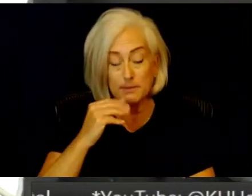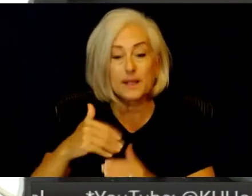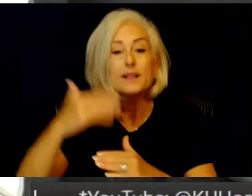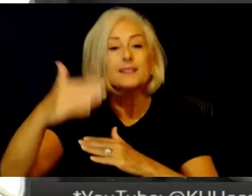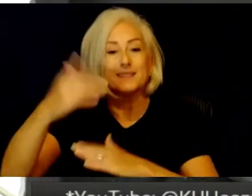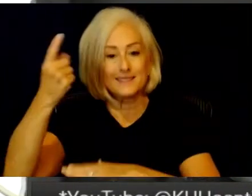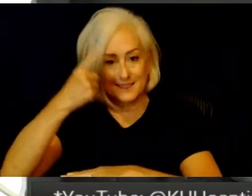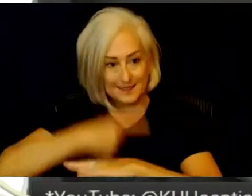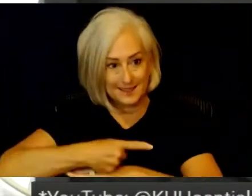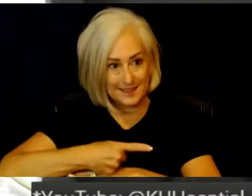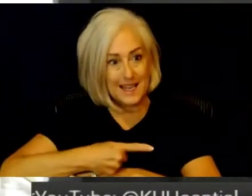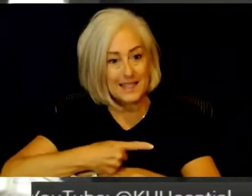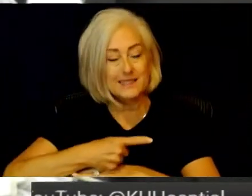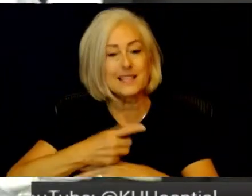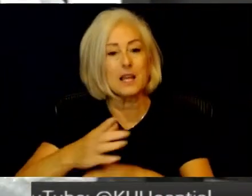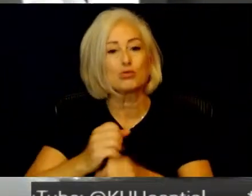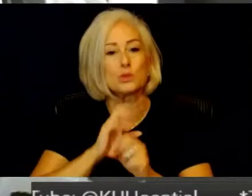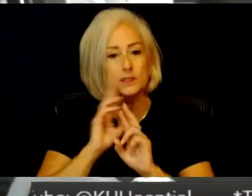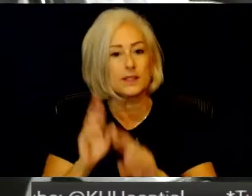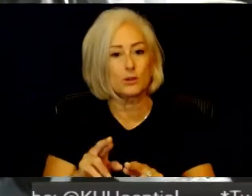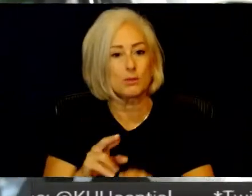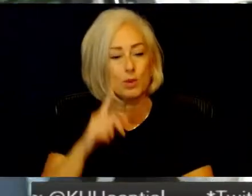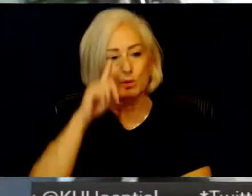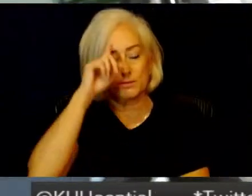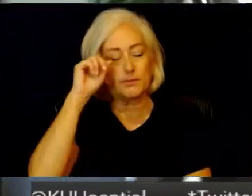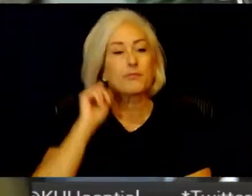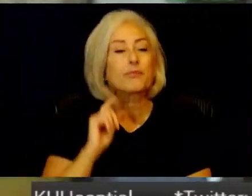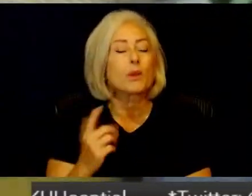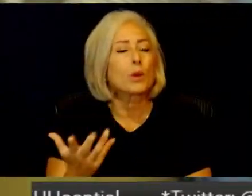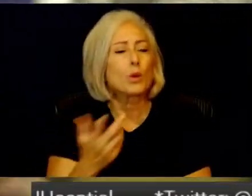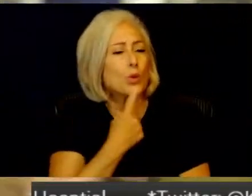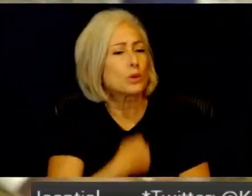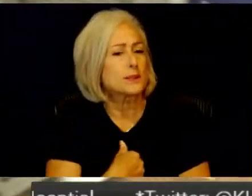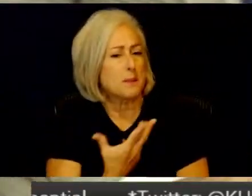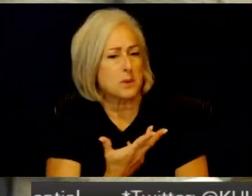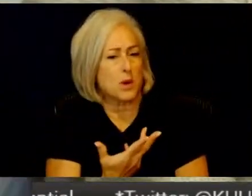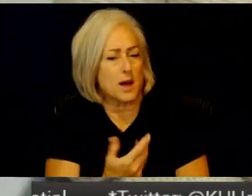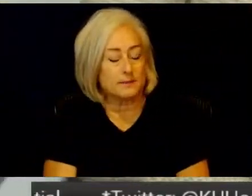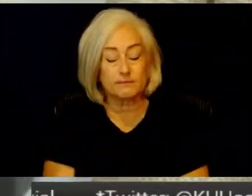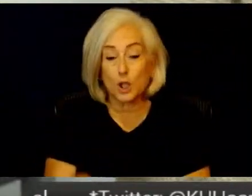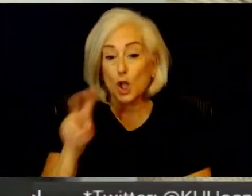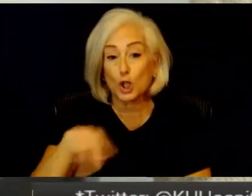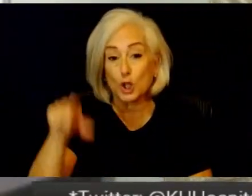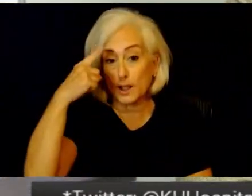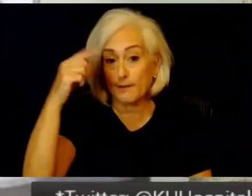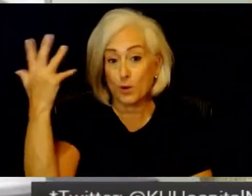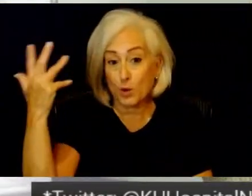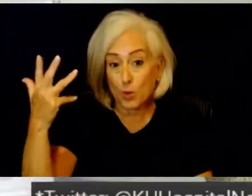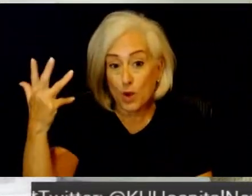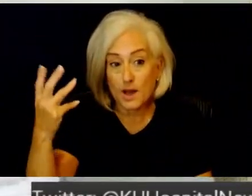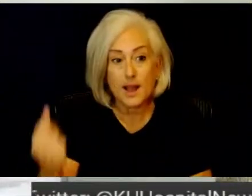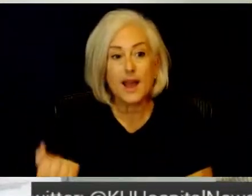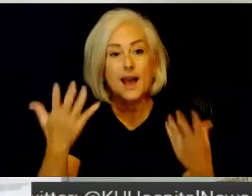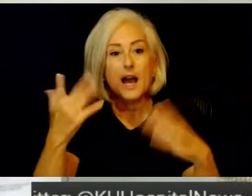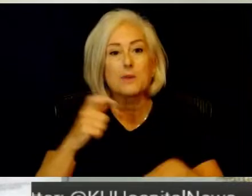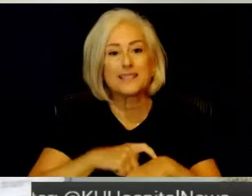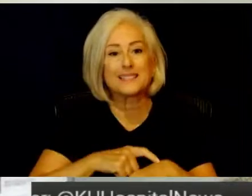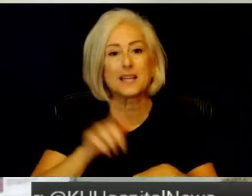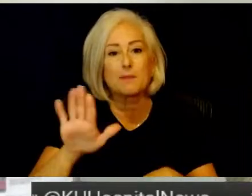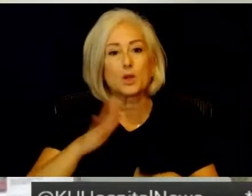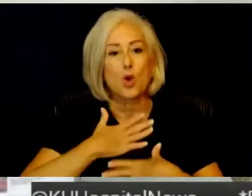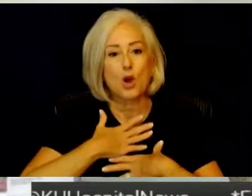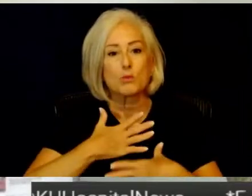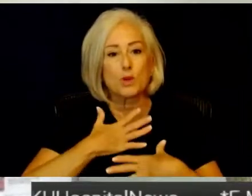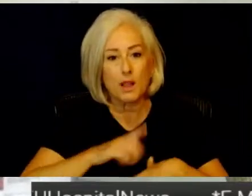get a report from this. And what's it going to tell me? What's the big thing you're really looking for? So the big thing we are looking for with this device is how many times your breathing is getting obstructed at